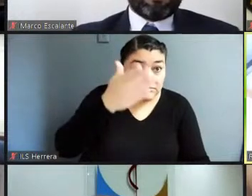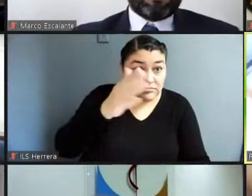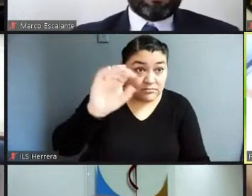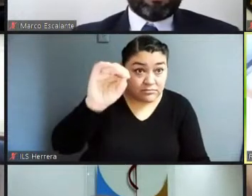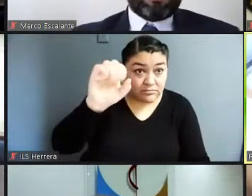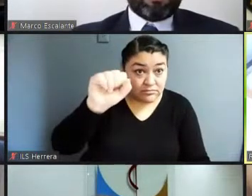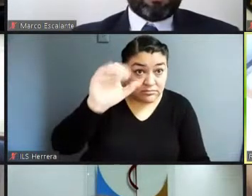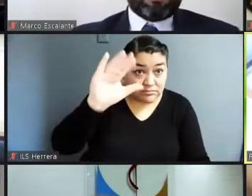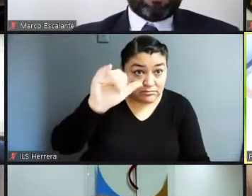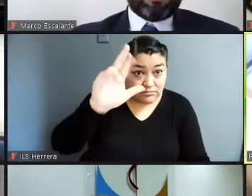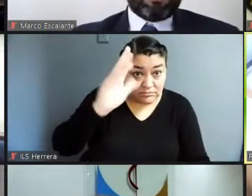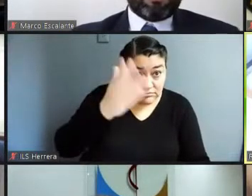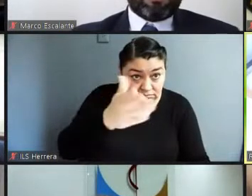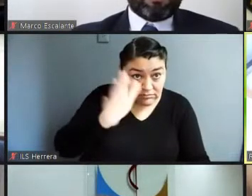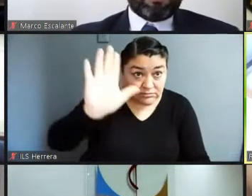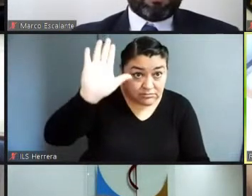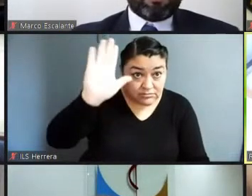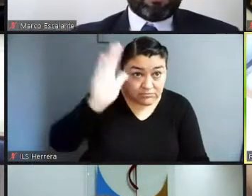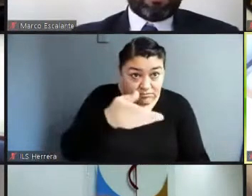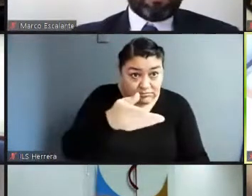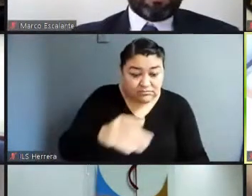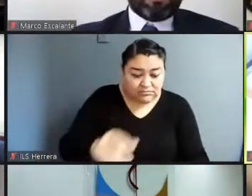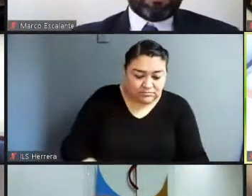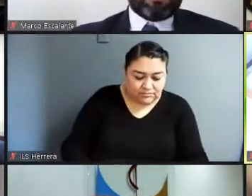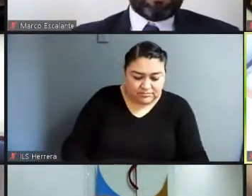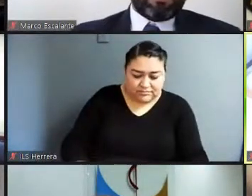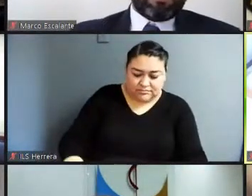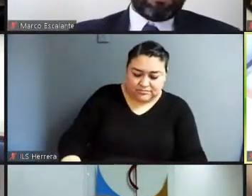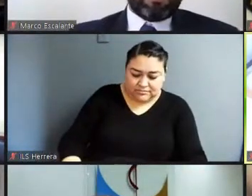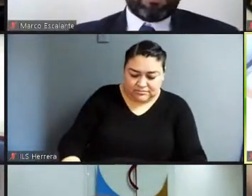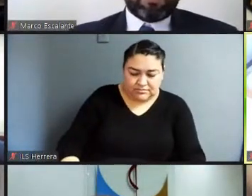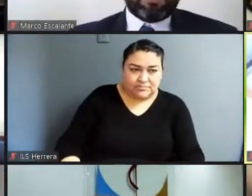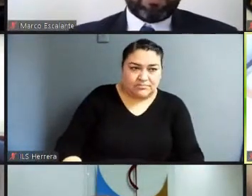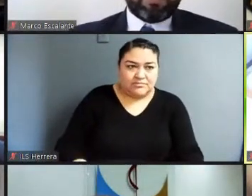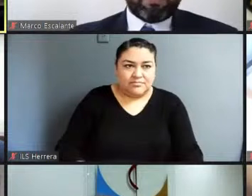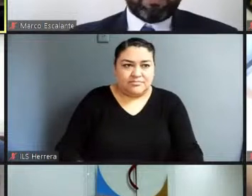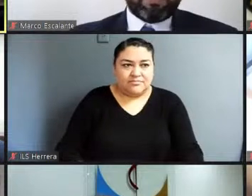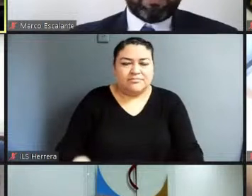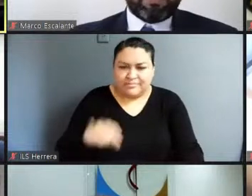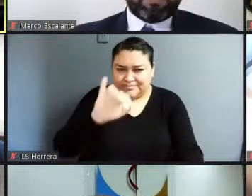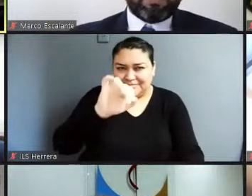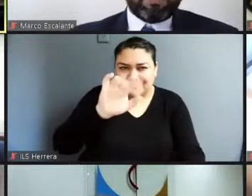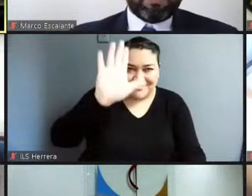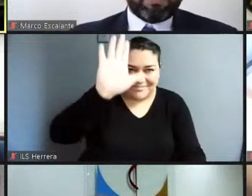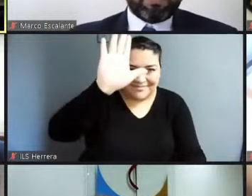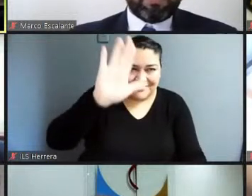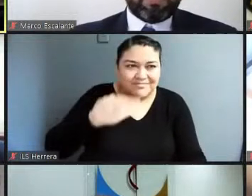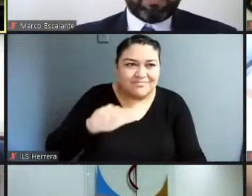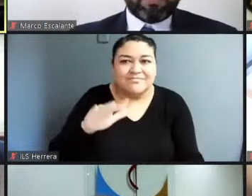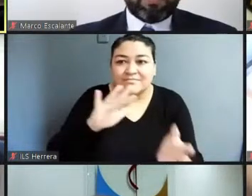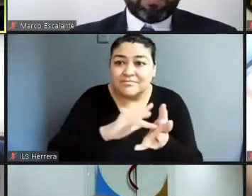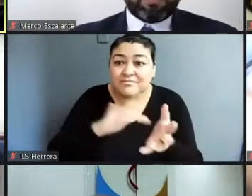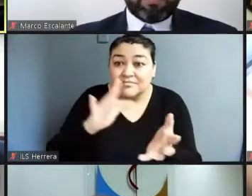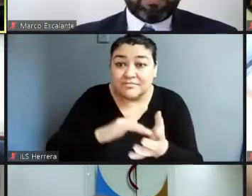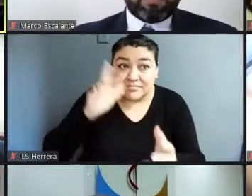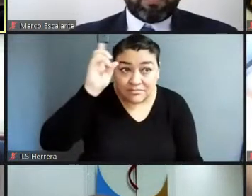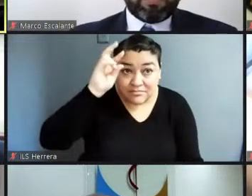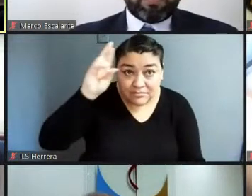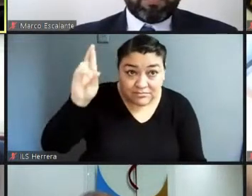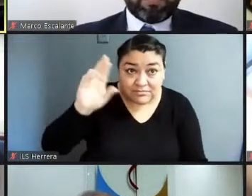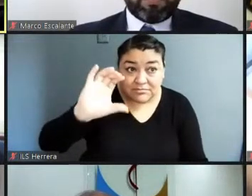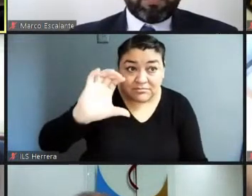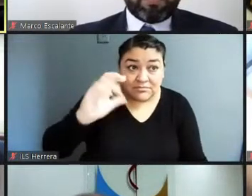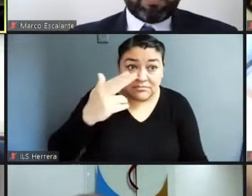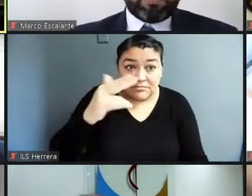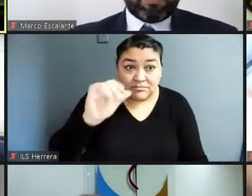Oscar raised his hand. Would you like to say something before I answer, before I react? Thank you.